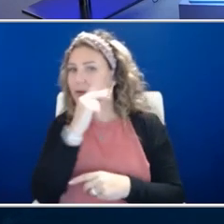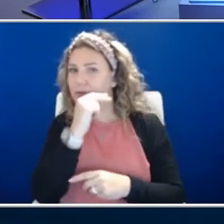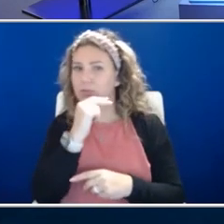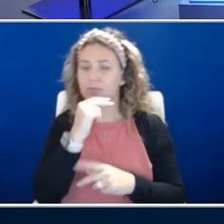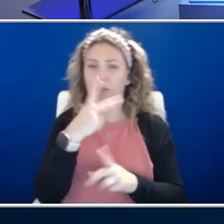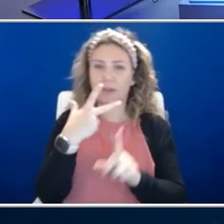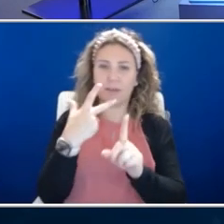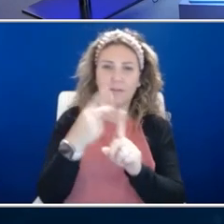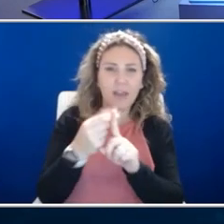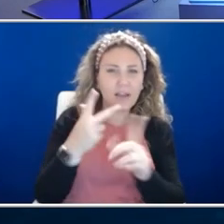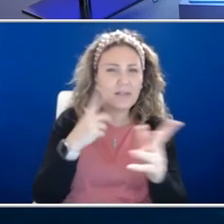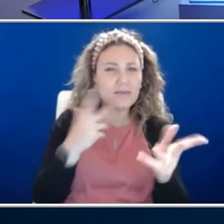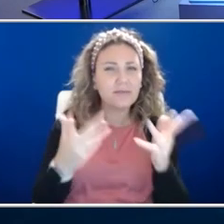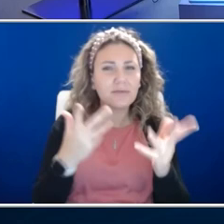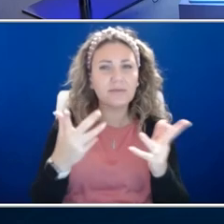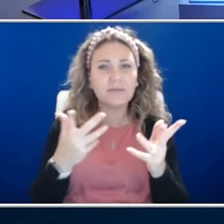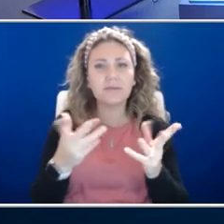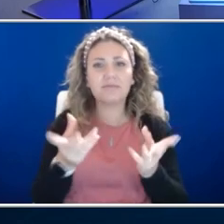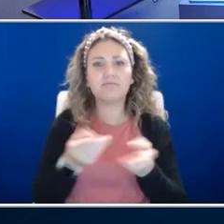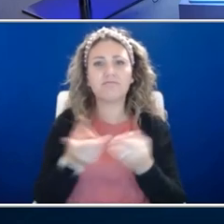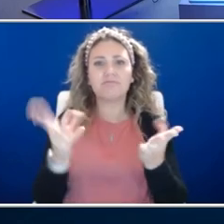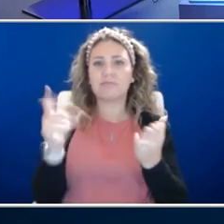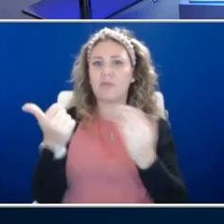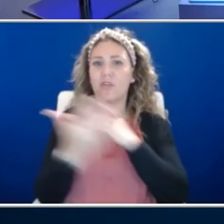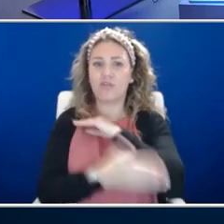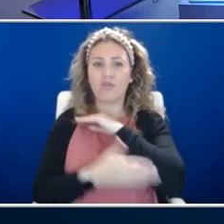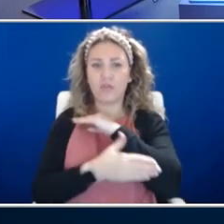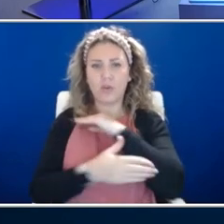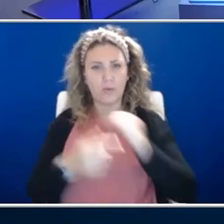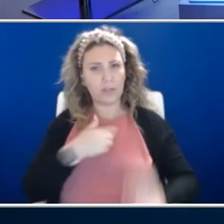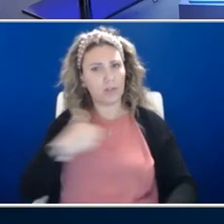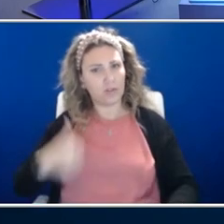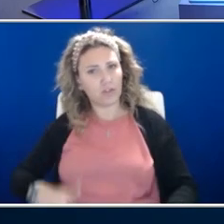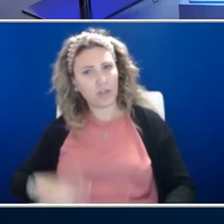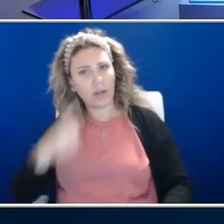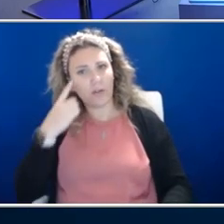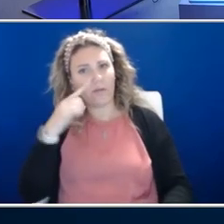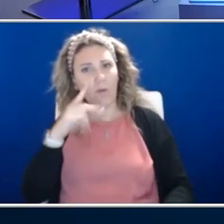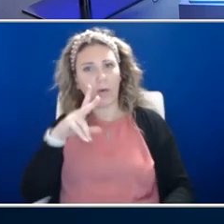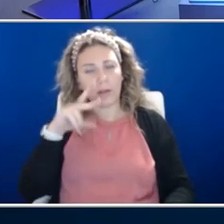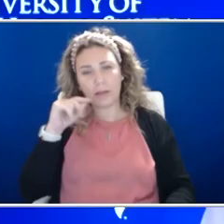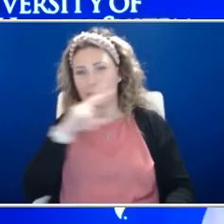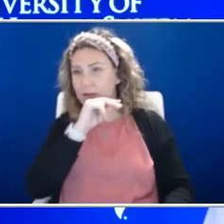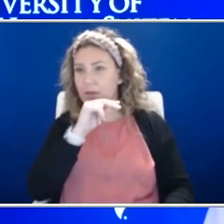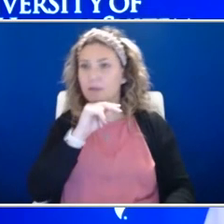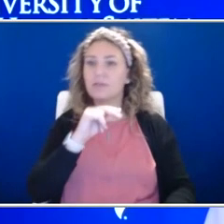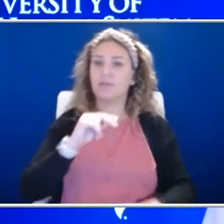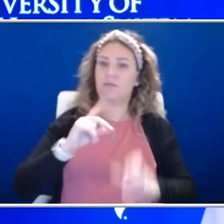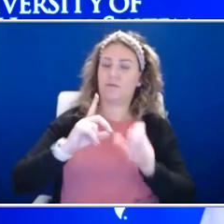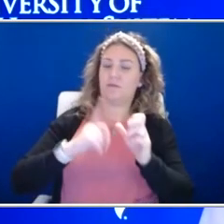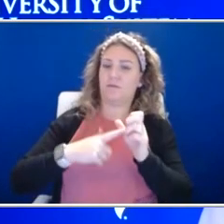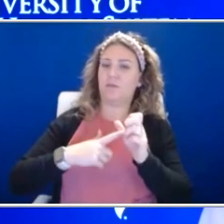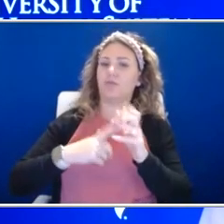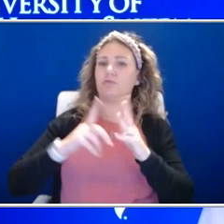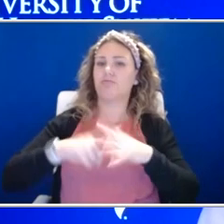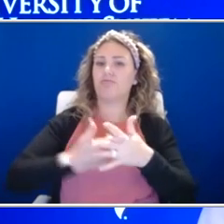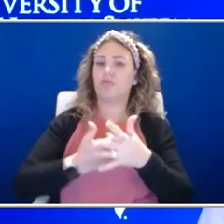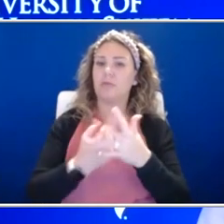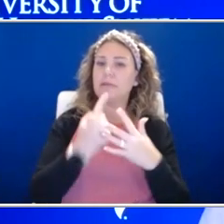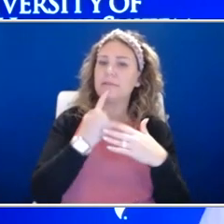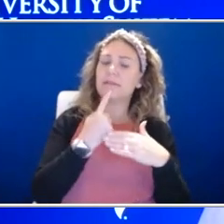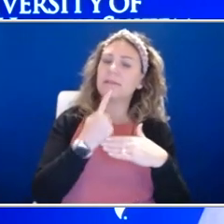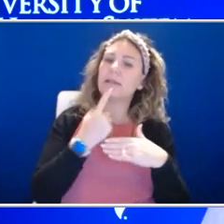there was some stuff coming out of Europe and some other countries, or China coming out about the nasal vaccine. Yeah, so I would first start to say we have just a